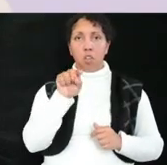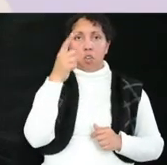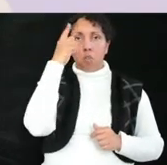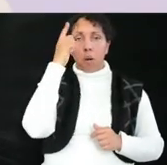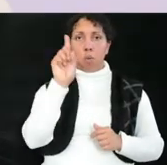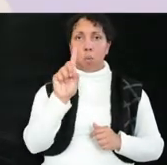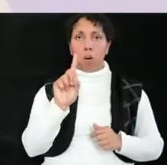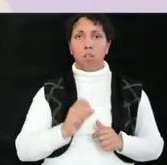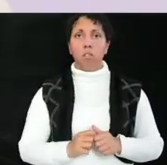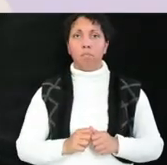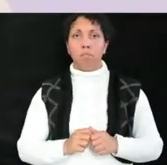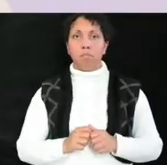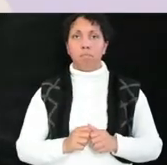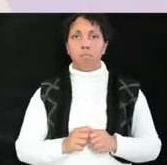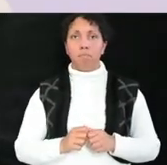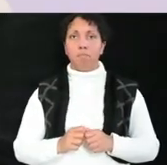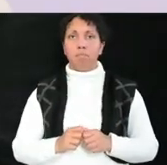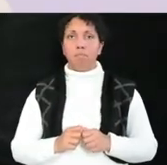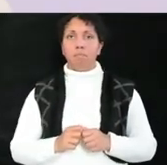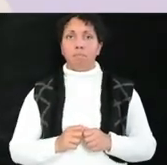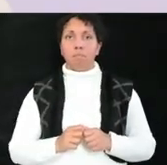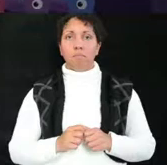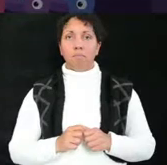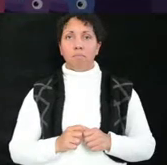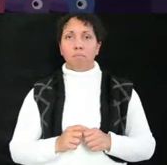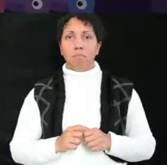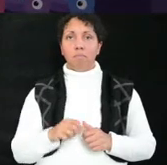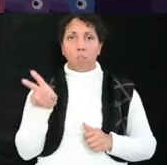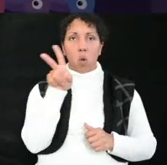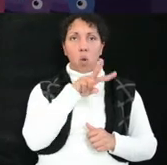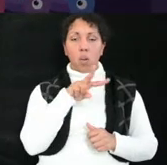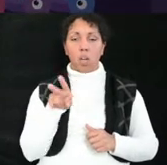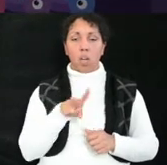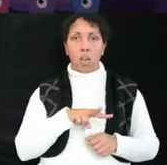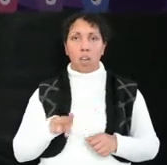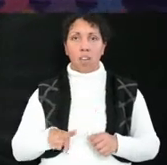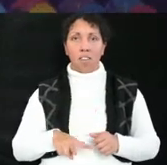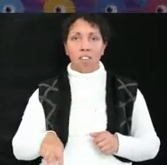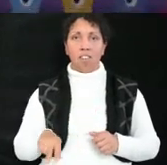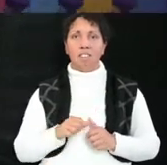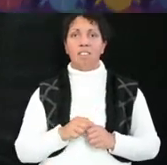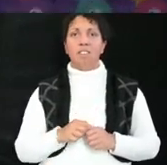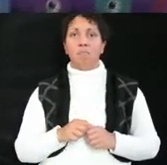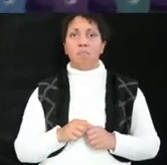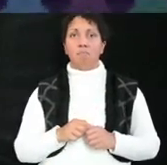Now it's time to ask the audience what they've learned in our quiz round. Let's find a contestant.